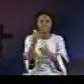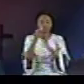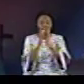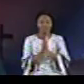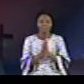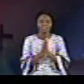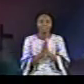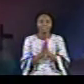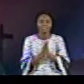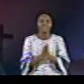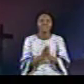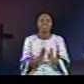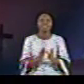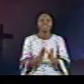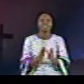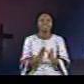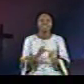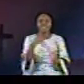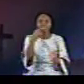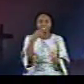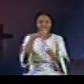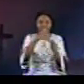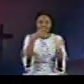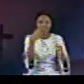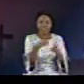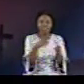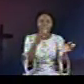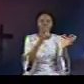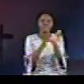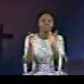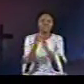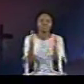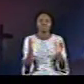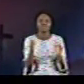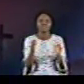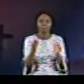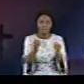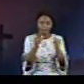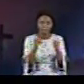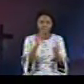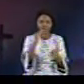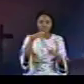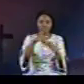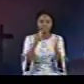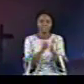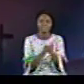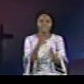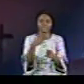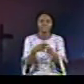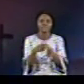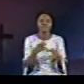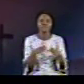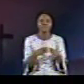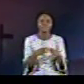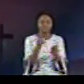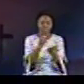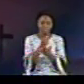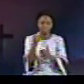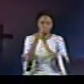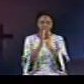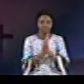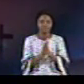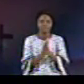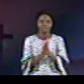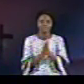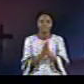Say in the name of Jesus. Power is in that name. Amen. The